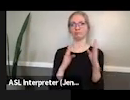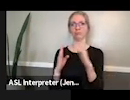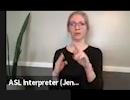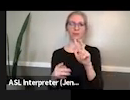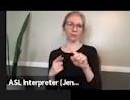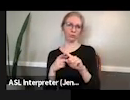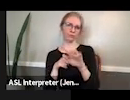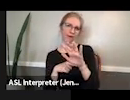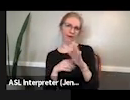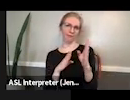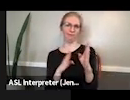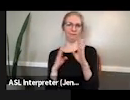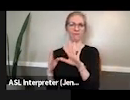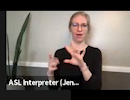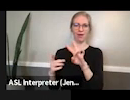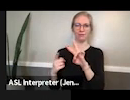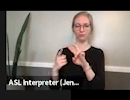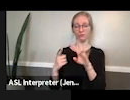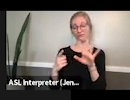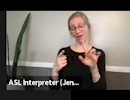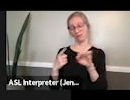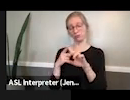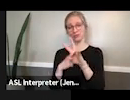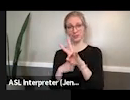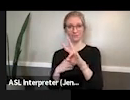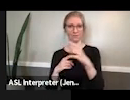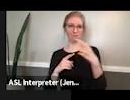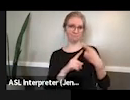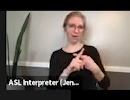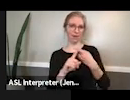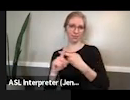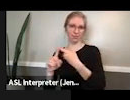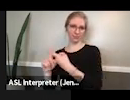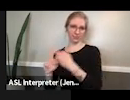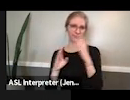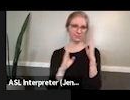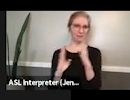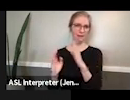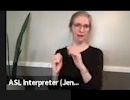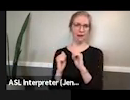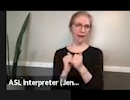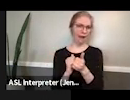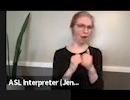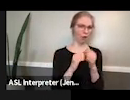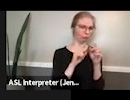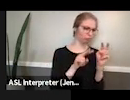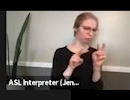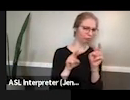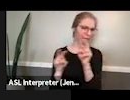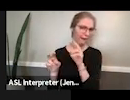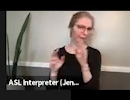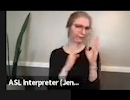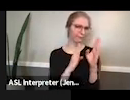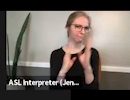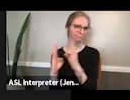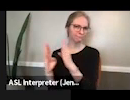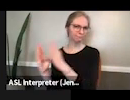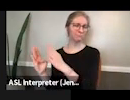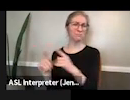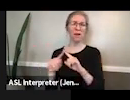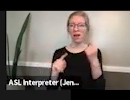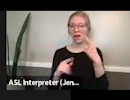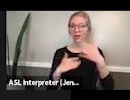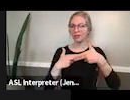some of the columns are blank. How about tracking and how that goes across? Whereas on these slides, it's just